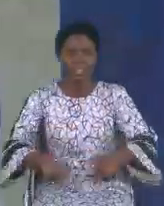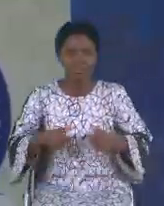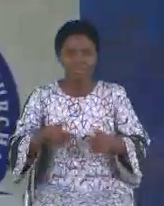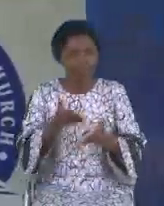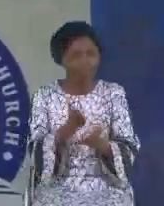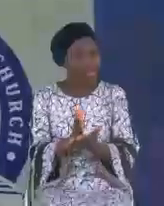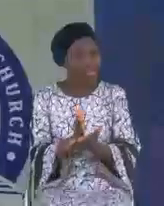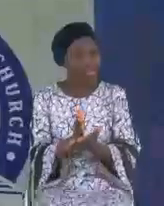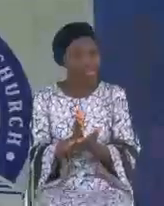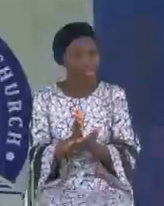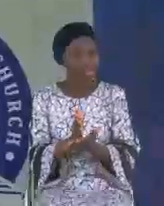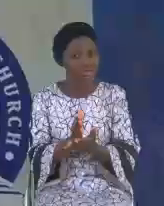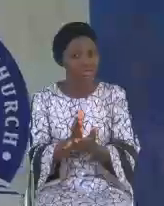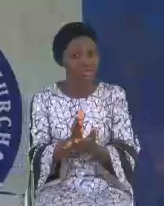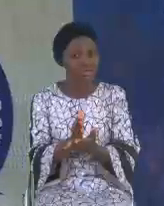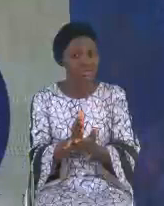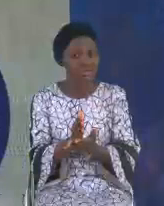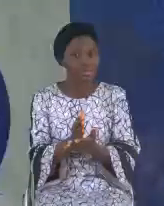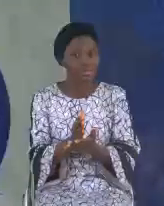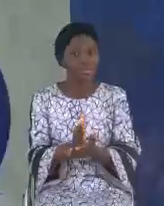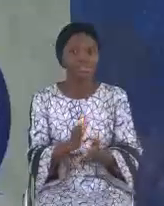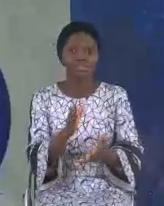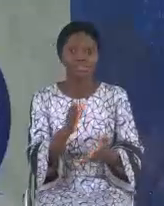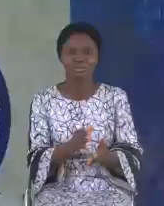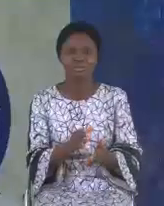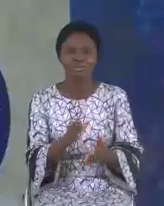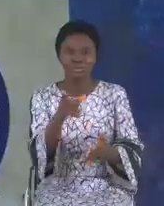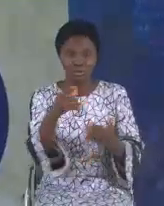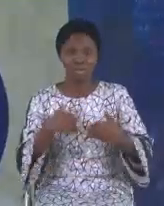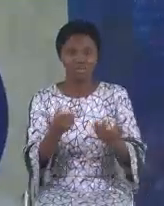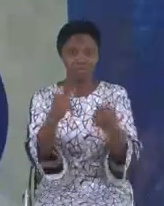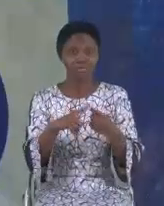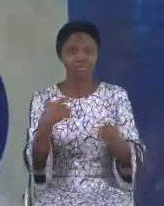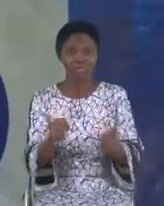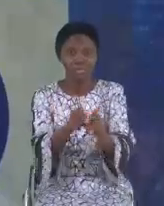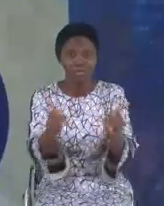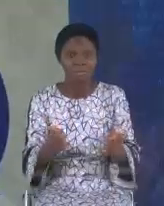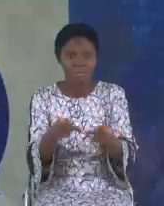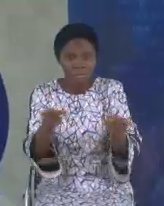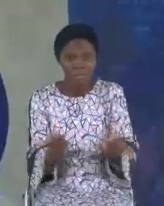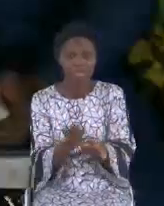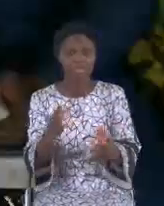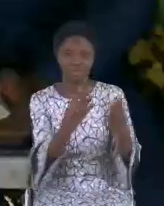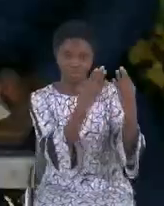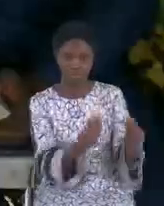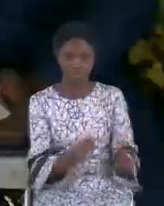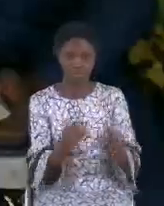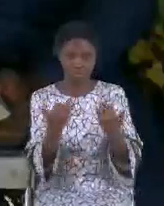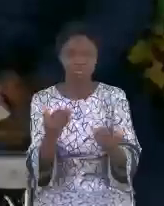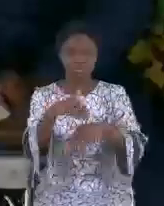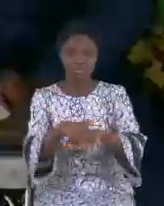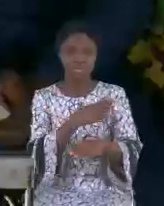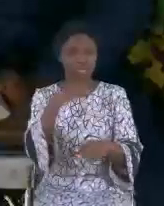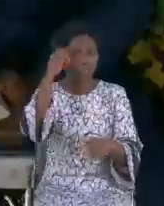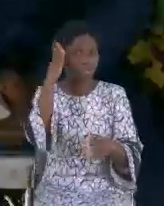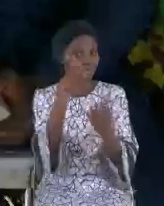right. You have come to the place of solution tonight. He'll solve the problem in your life. On that